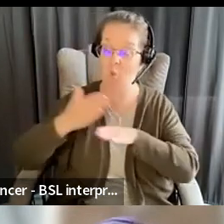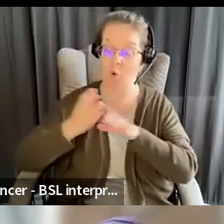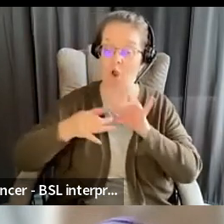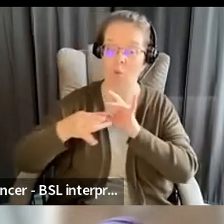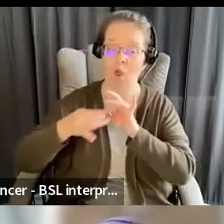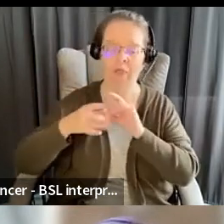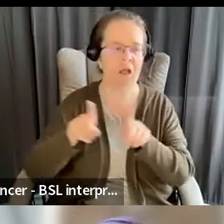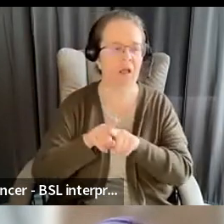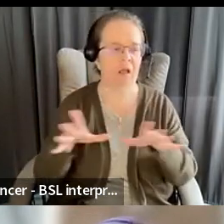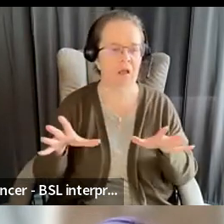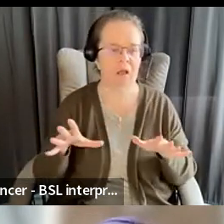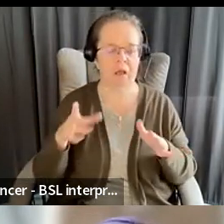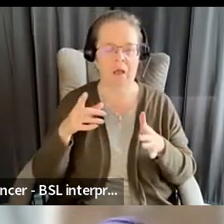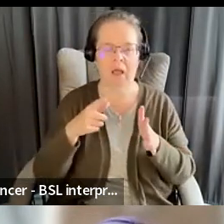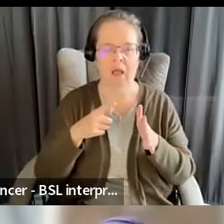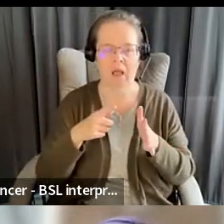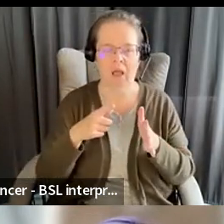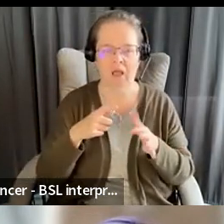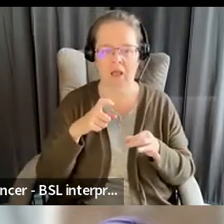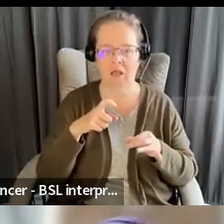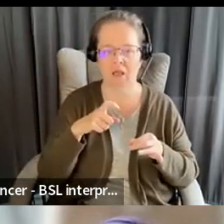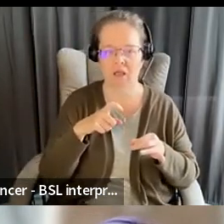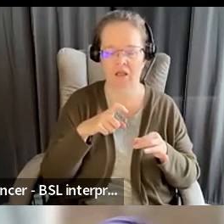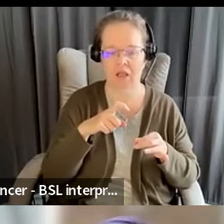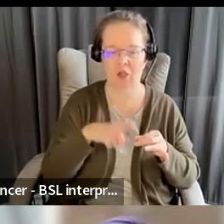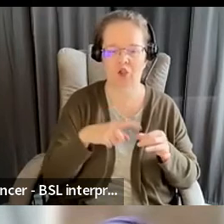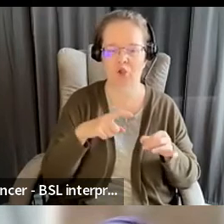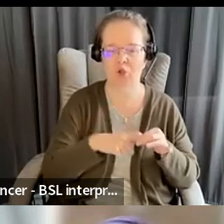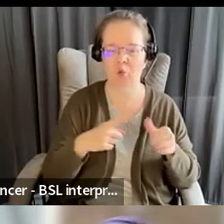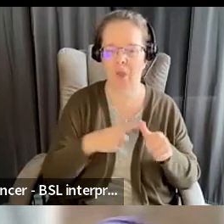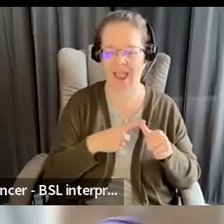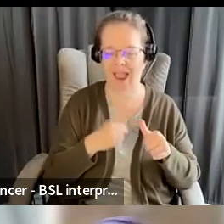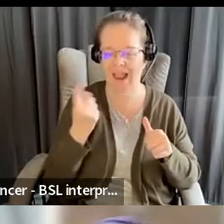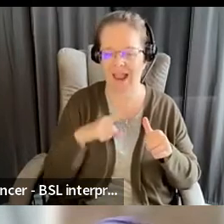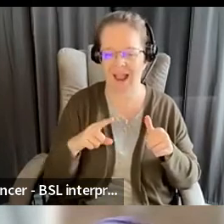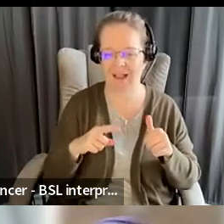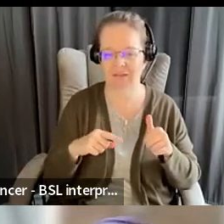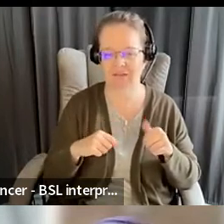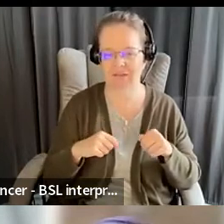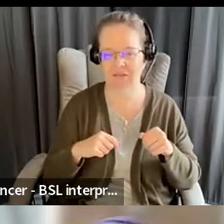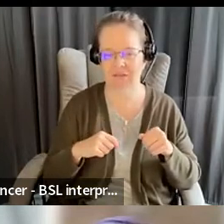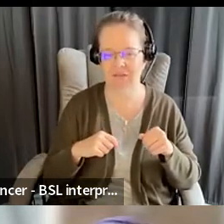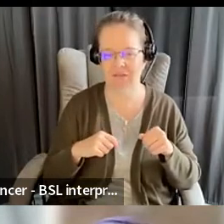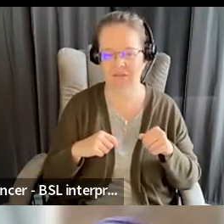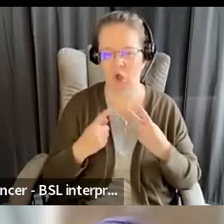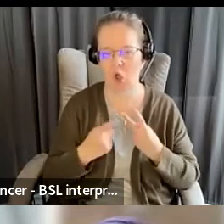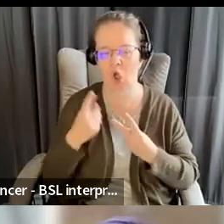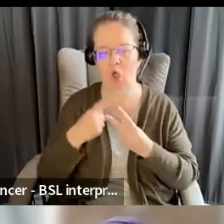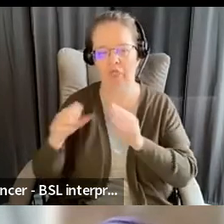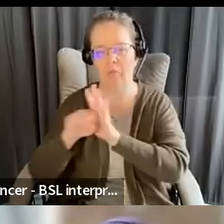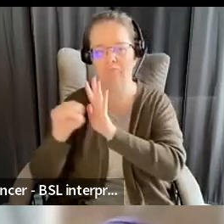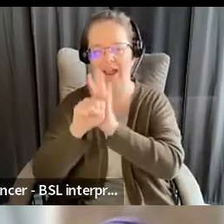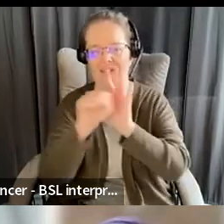companies like QA and Firebrand, who are offering those